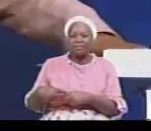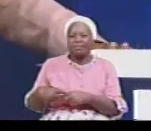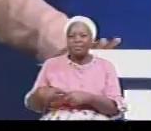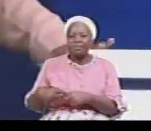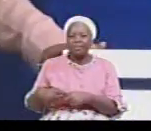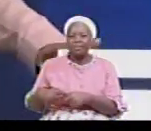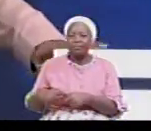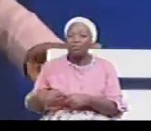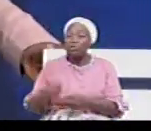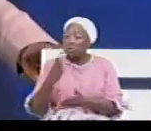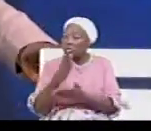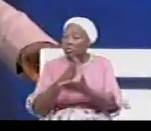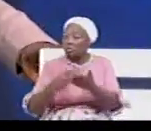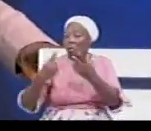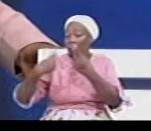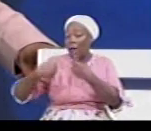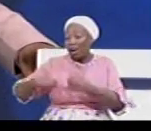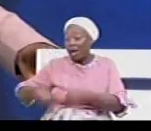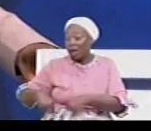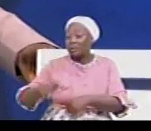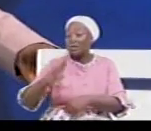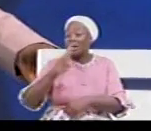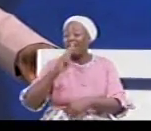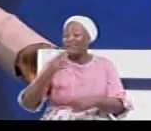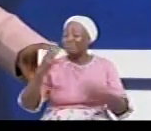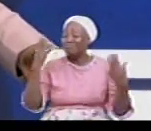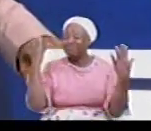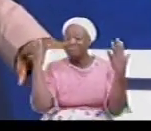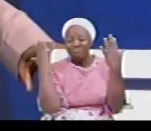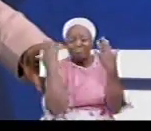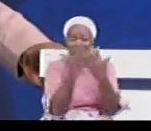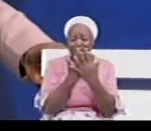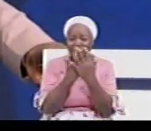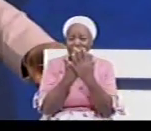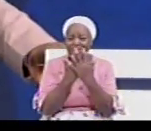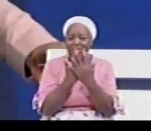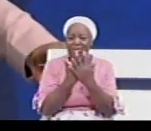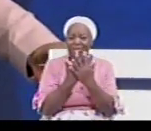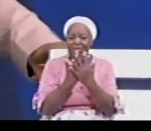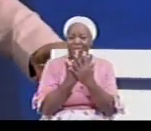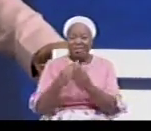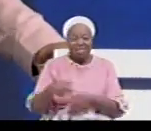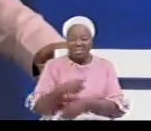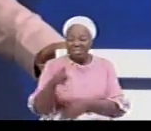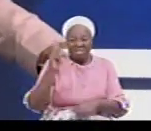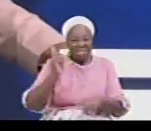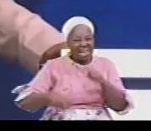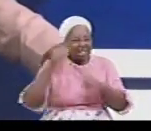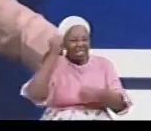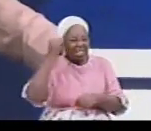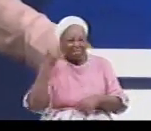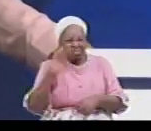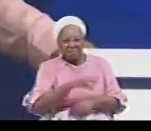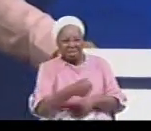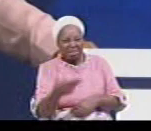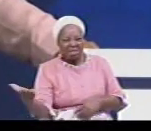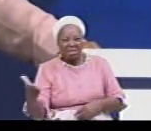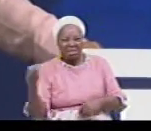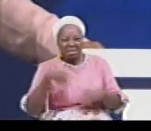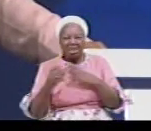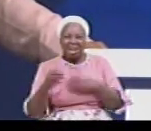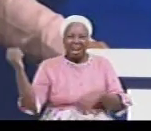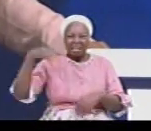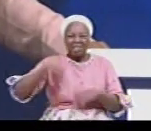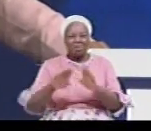Some hearts are darkened. They cannot think of something in the light in the open.